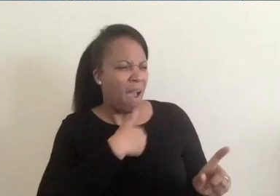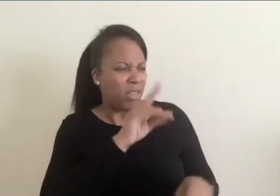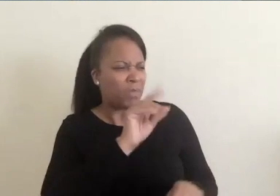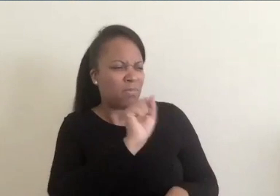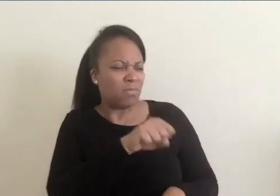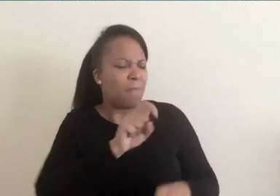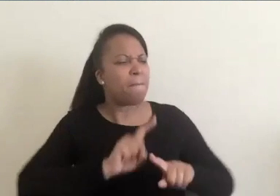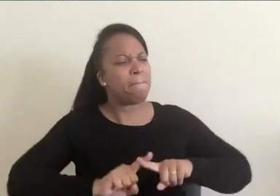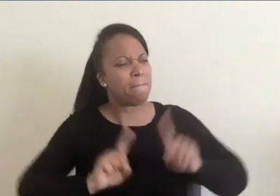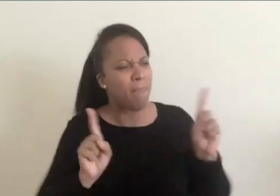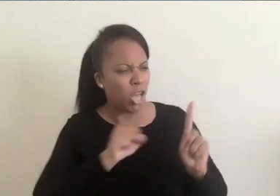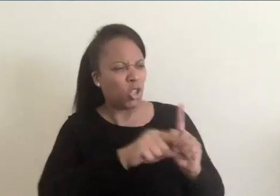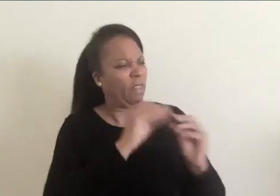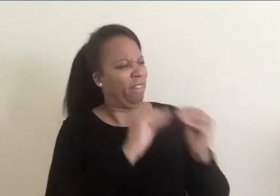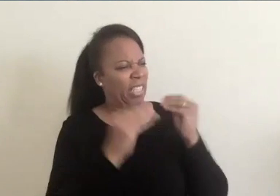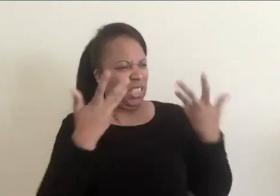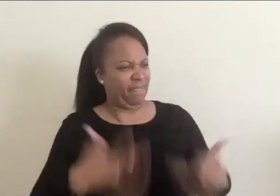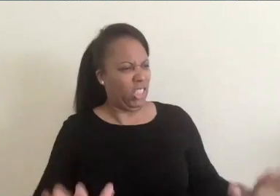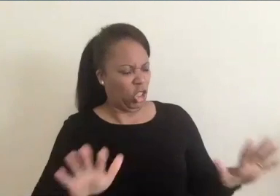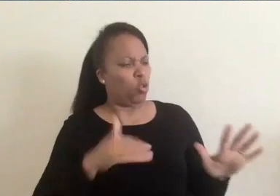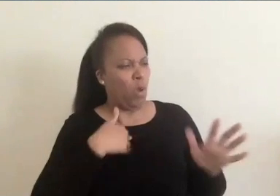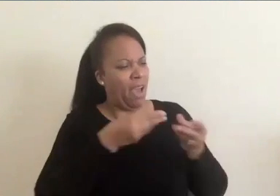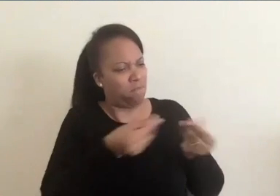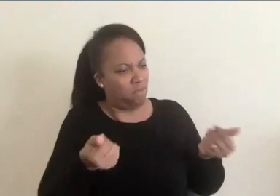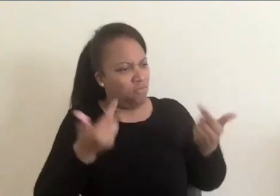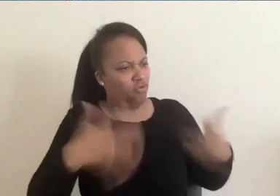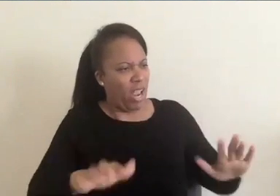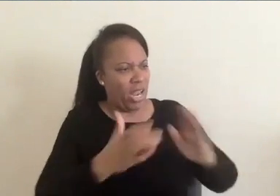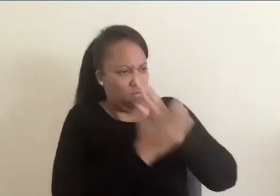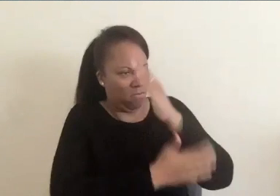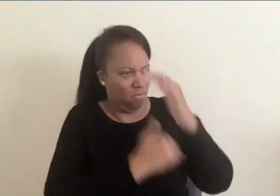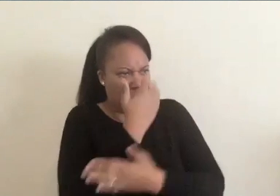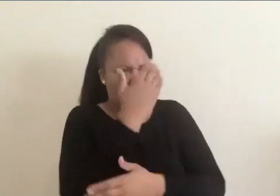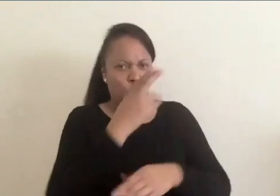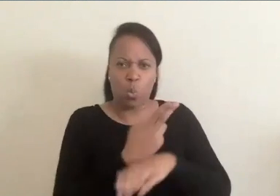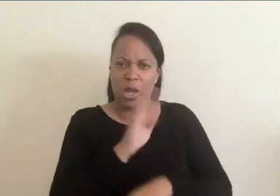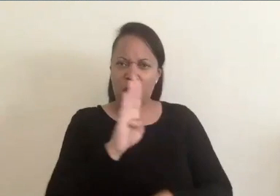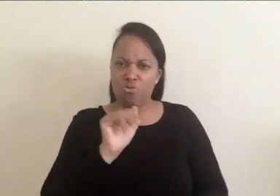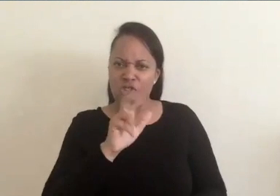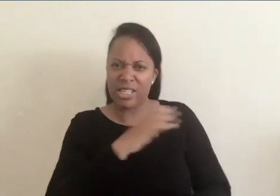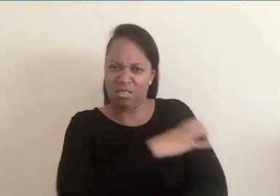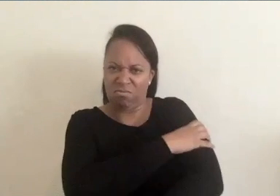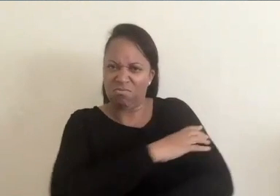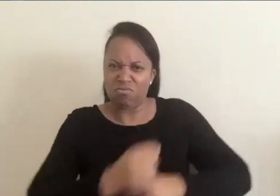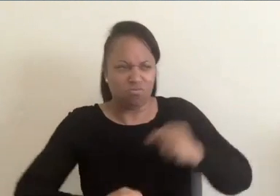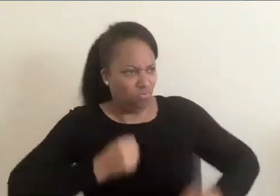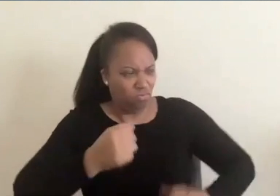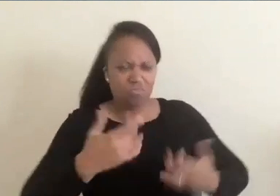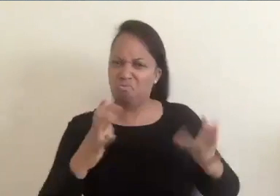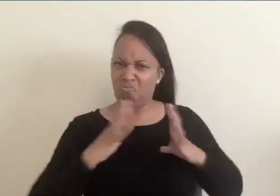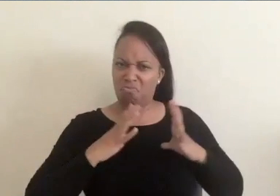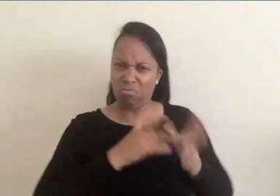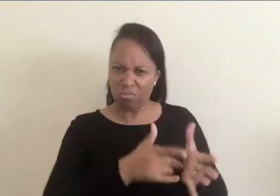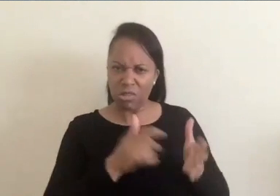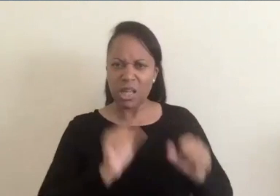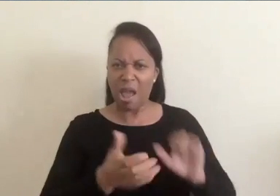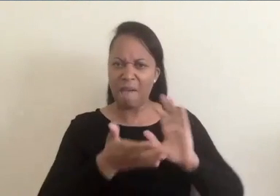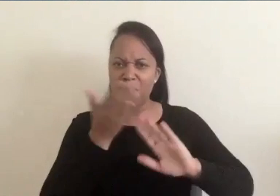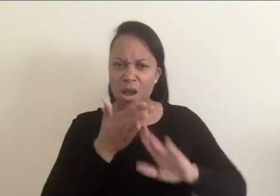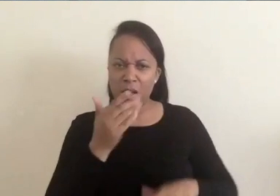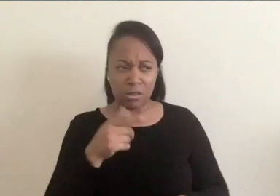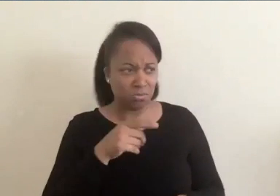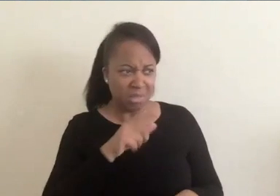have a disability, but you've fixed it. You've remedied it. You've mitigated your disability by your arm